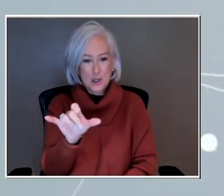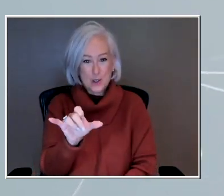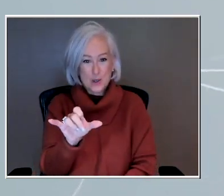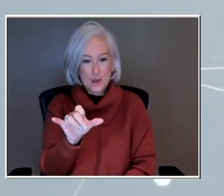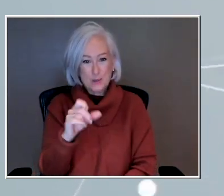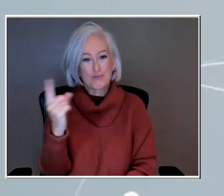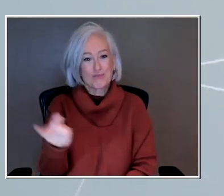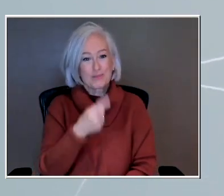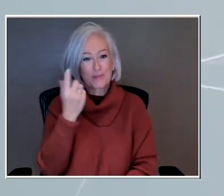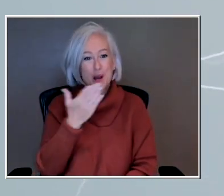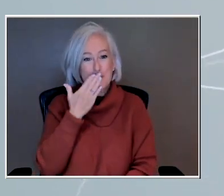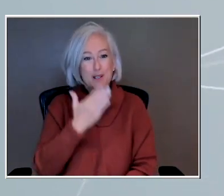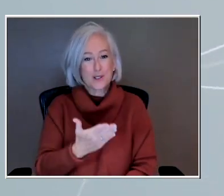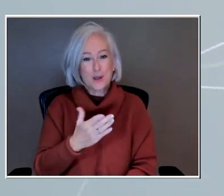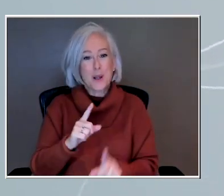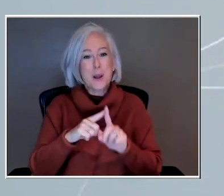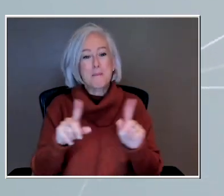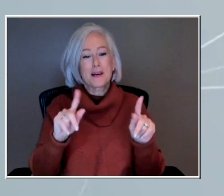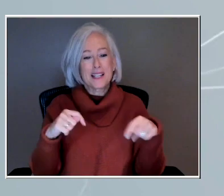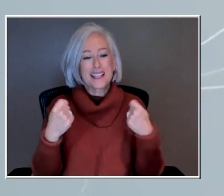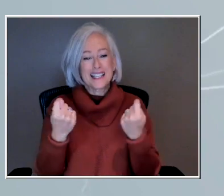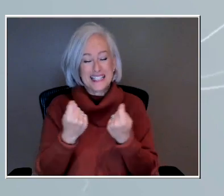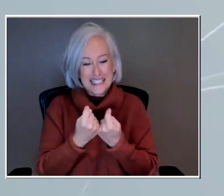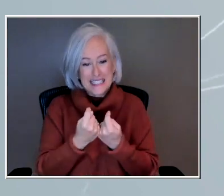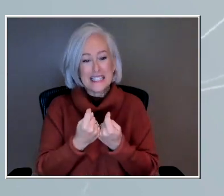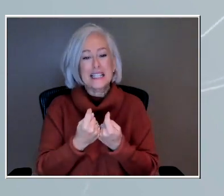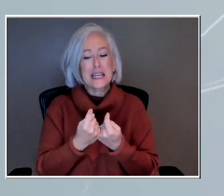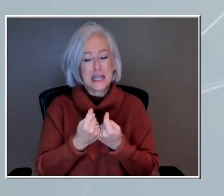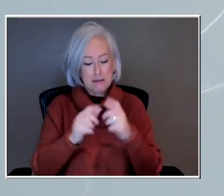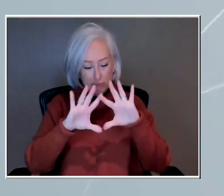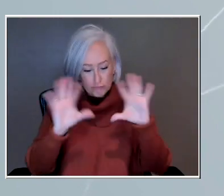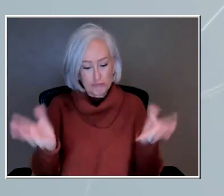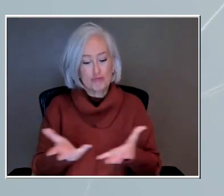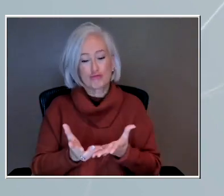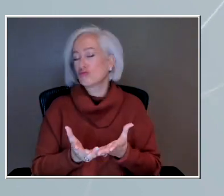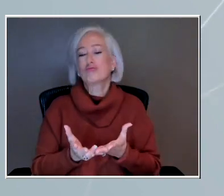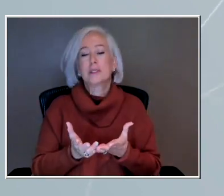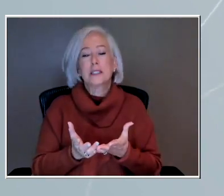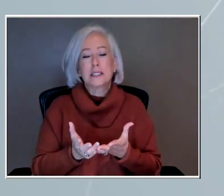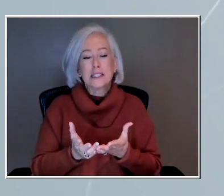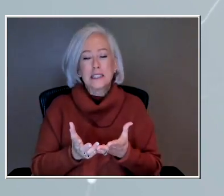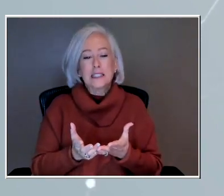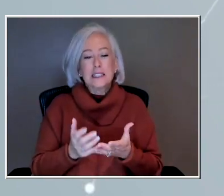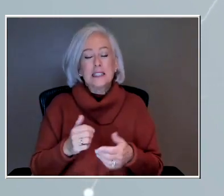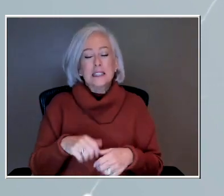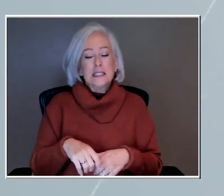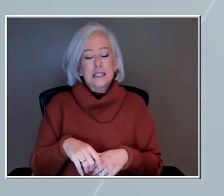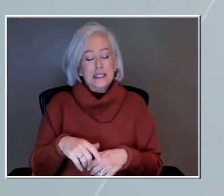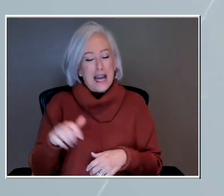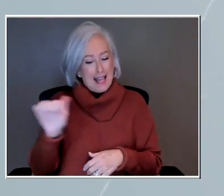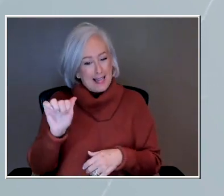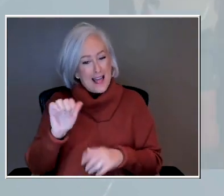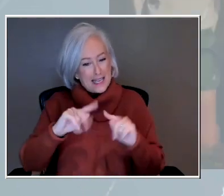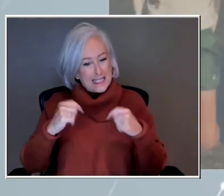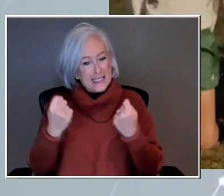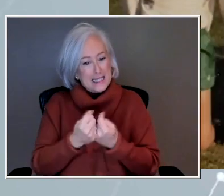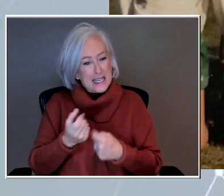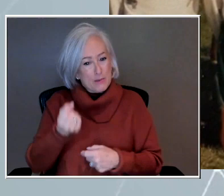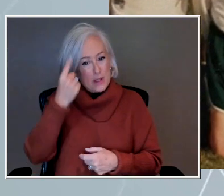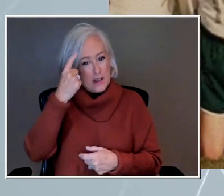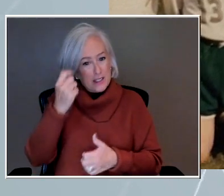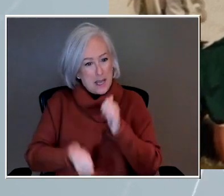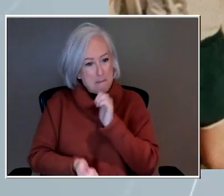those team dynamics, again, athletic teams are most, we understand about those the most. But